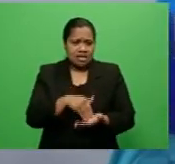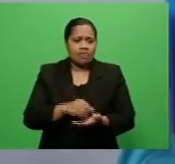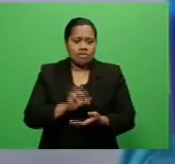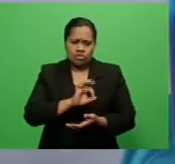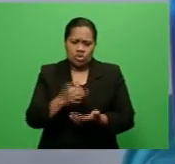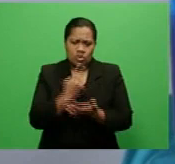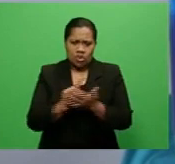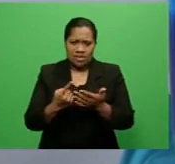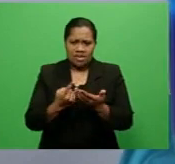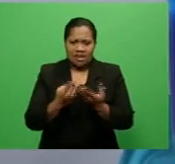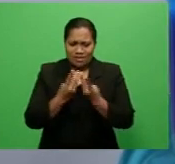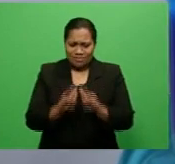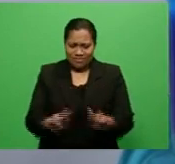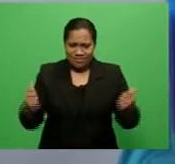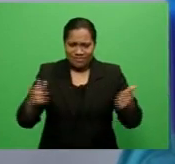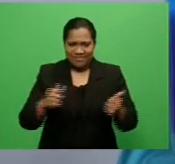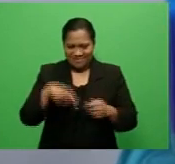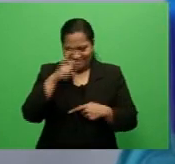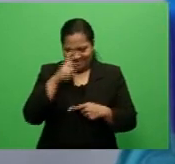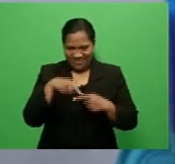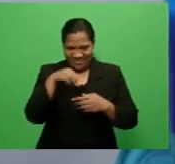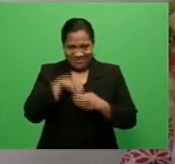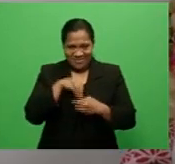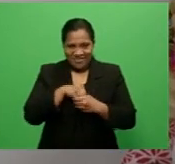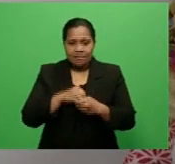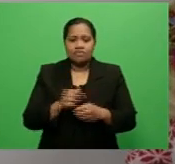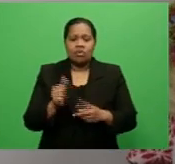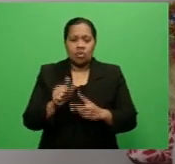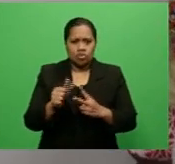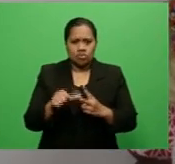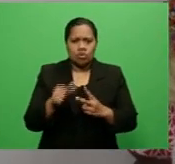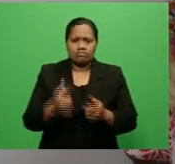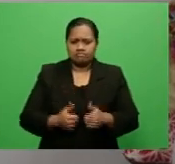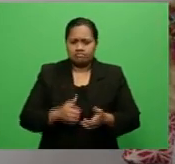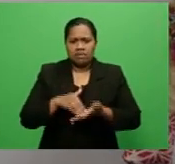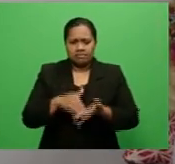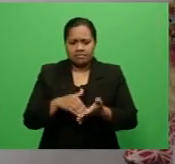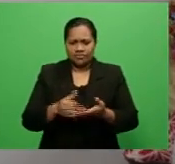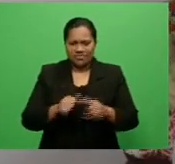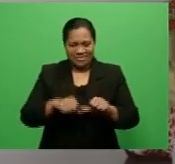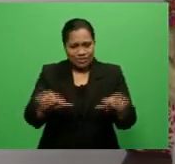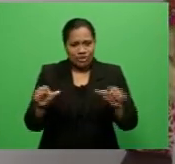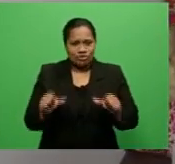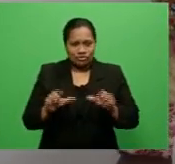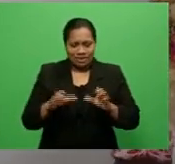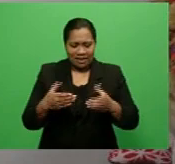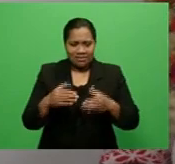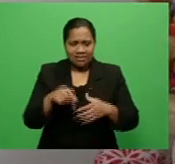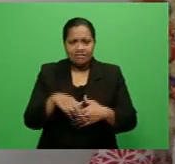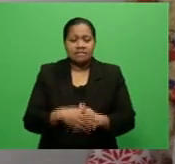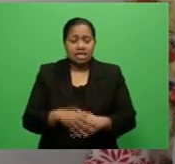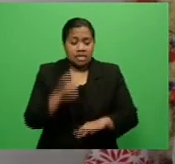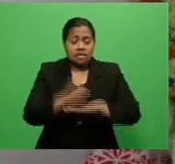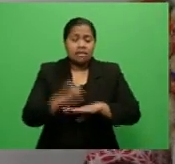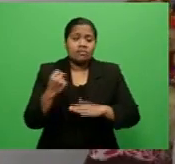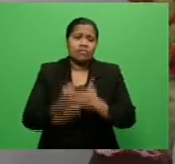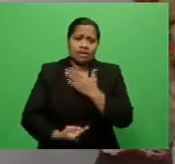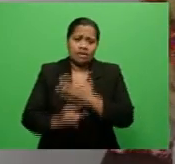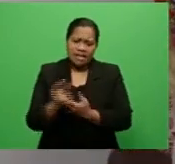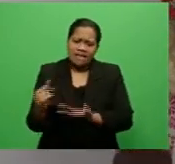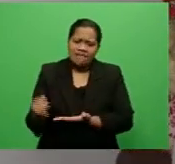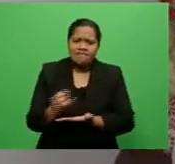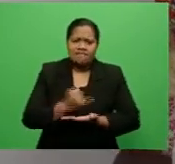also promote Fiji's agricultural sector. Government has also been investing in initiatives that are capitalizing